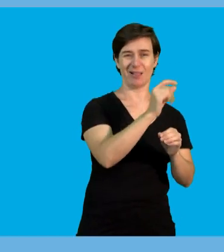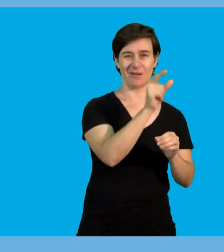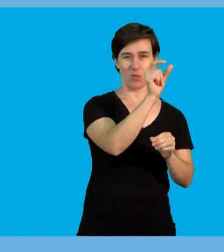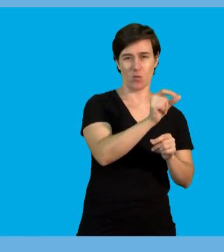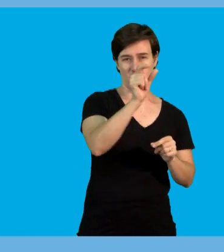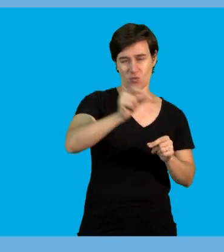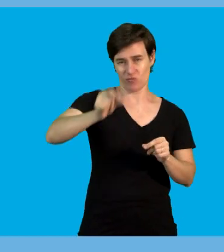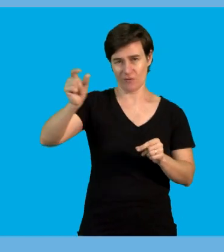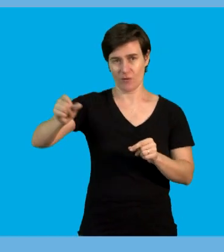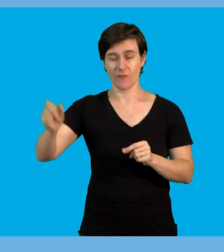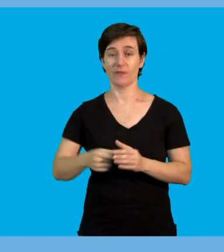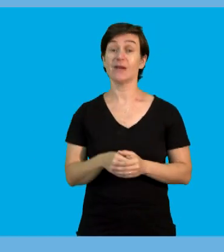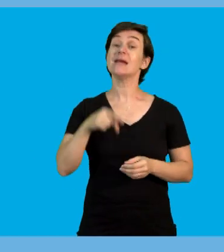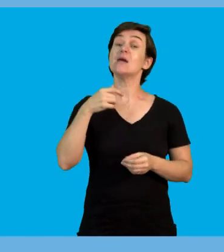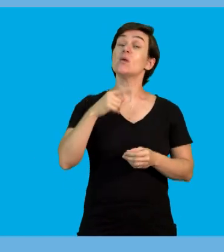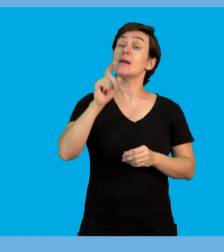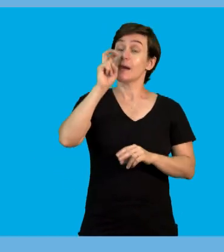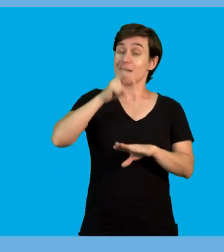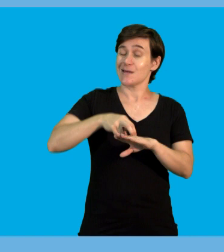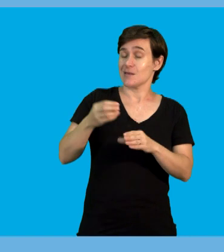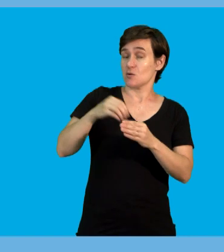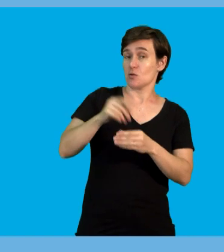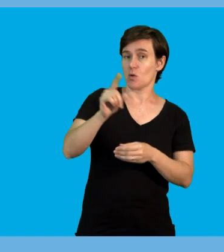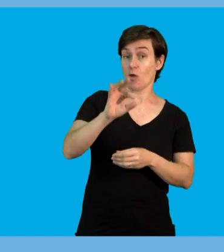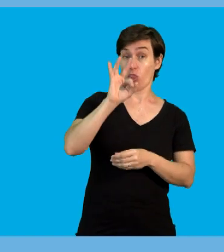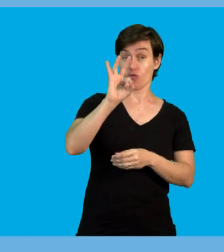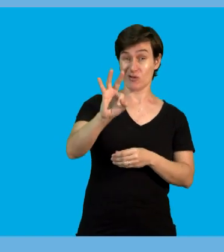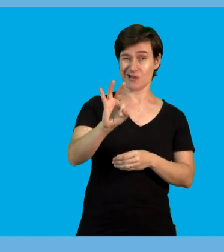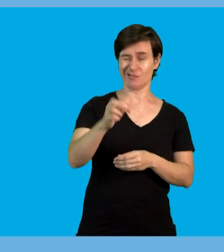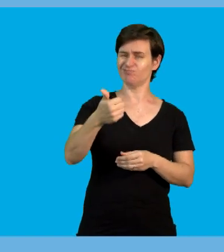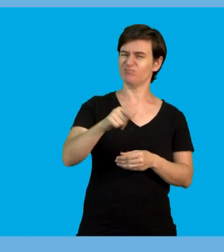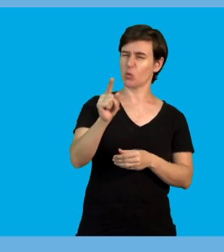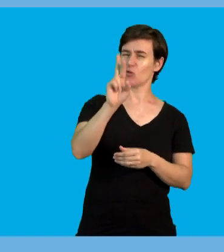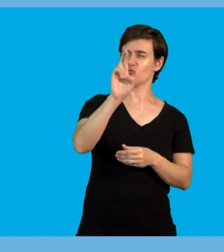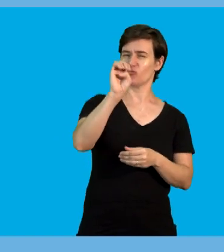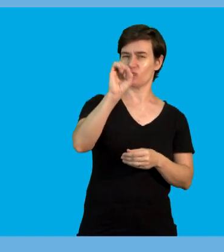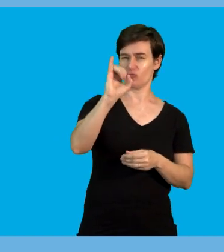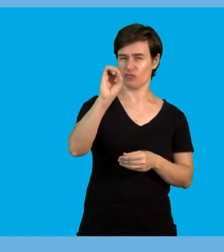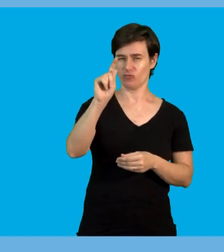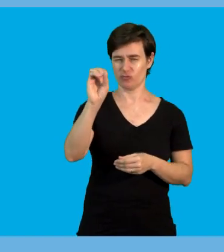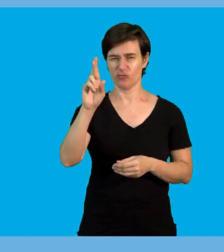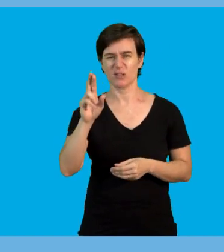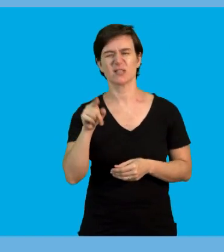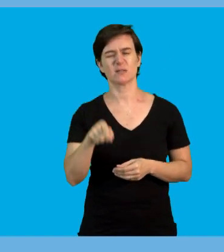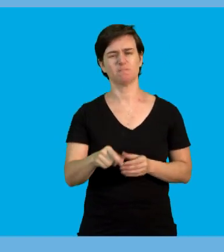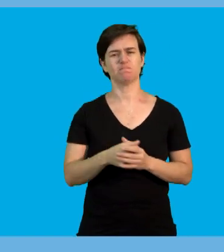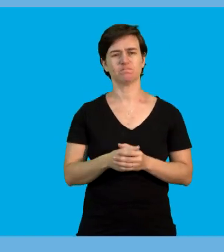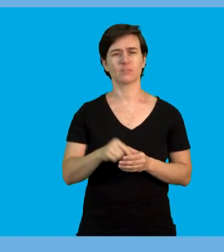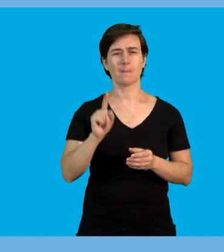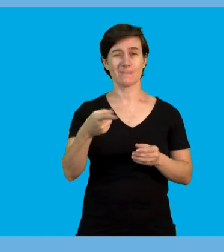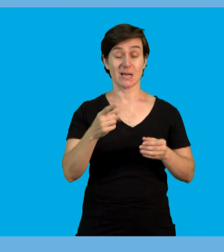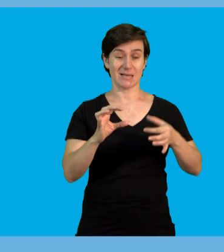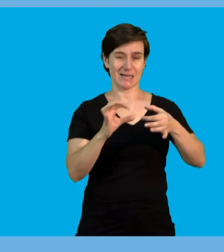cells are done. We now need to have 3 resistors that are connected in series. Remember, we are saying that if resistors